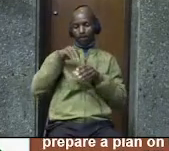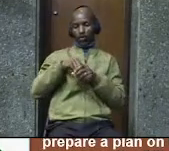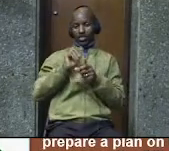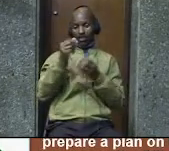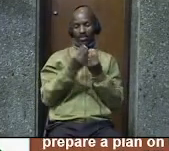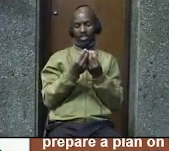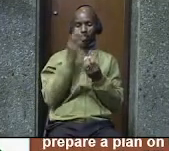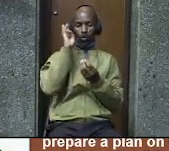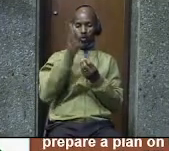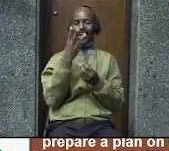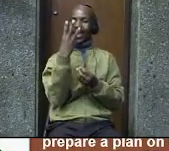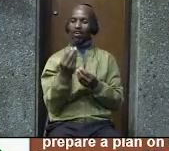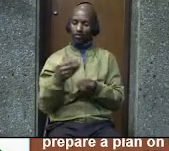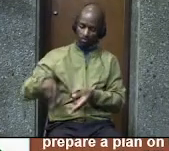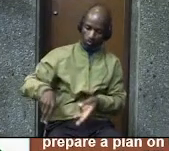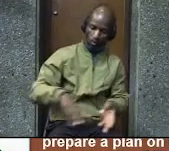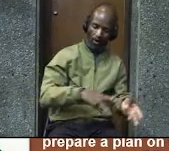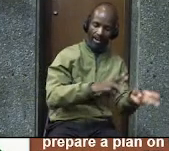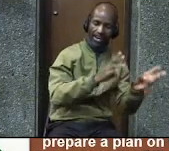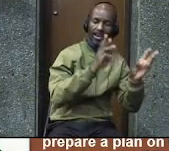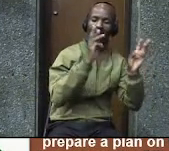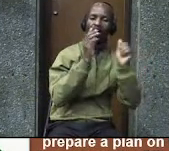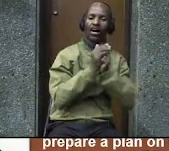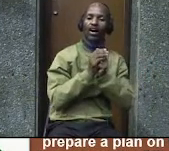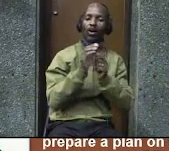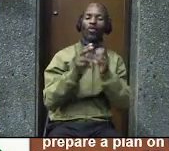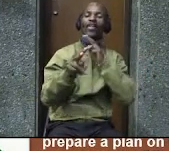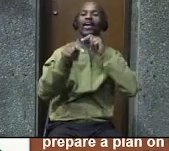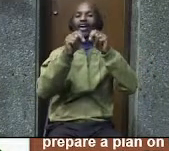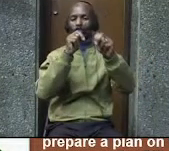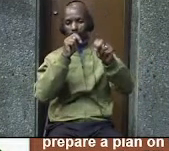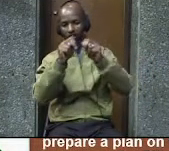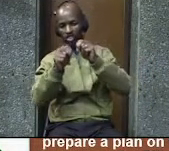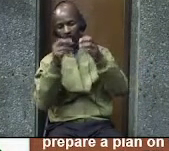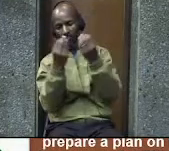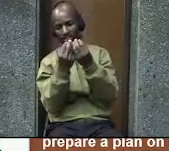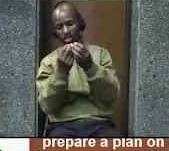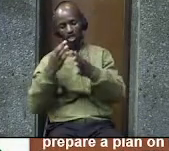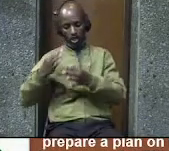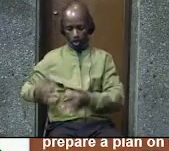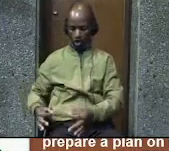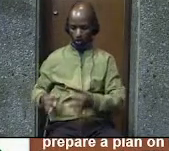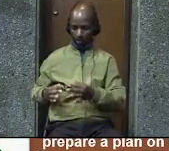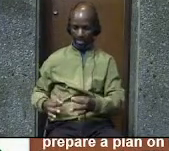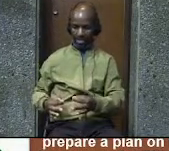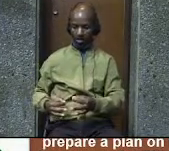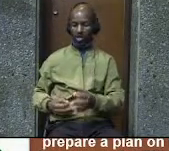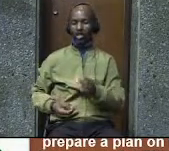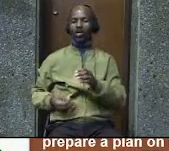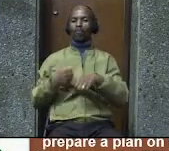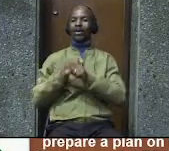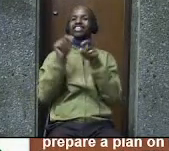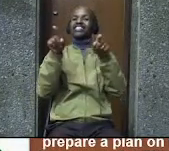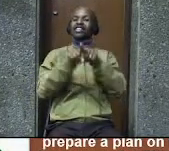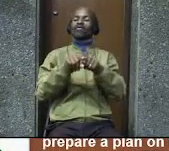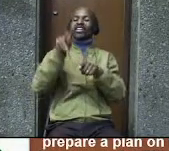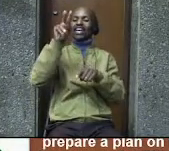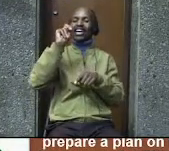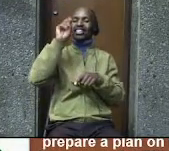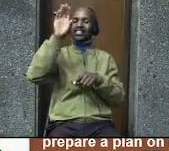well find their way on the negotiating mandate. It's a document that we send through to the